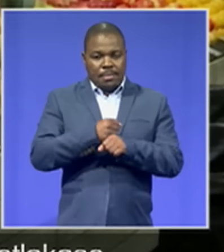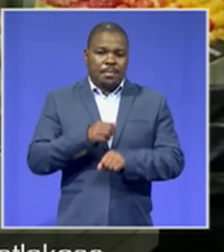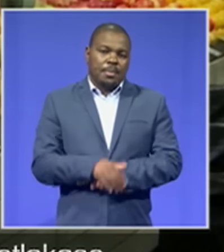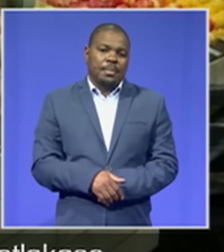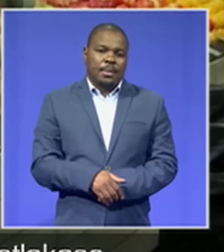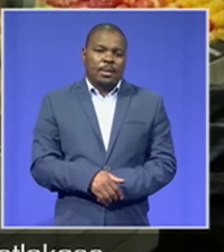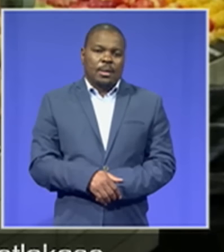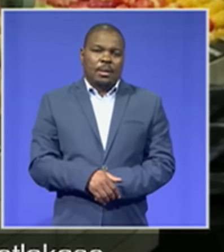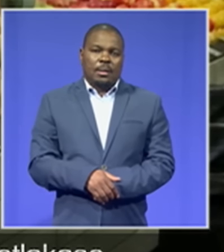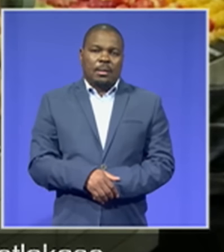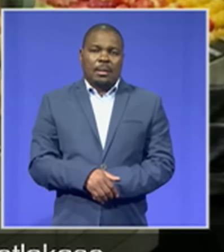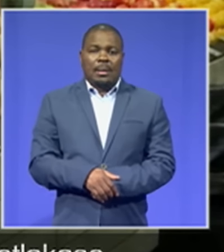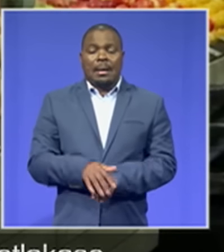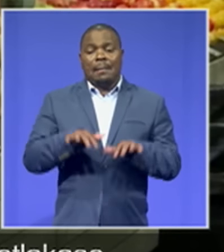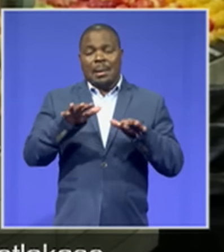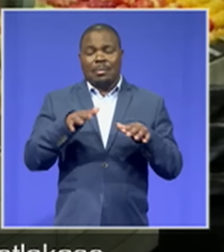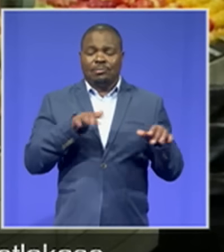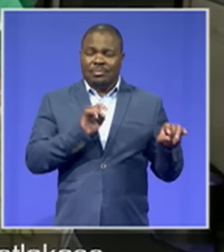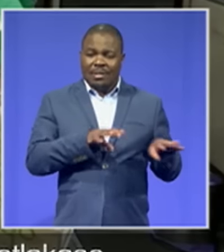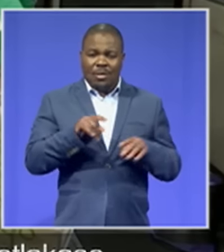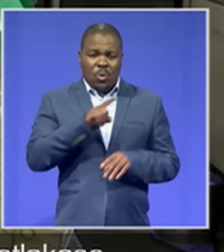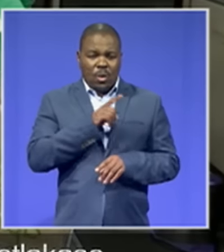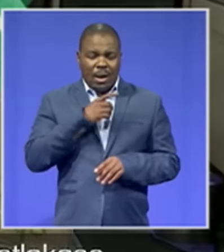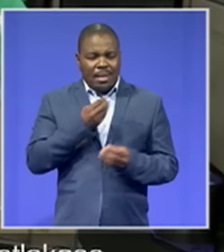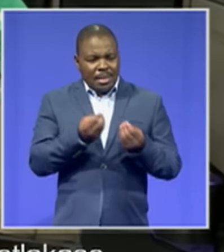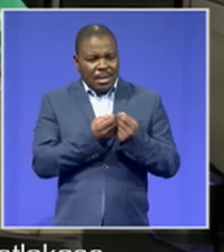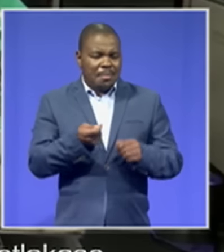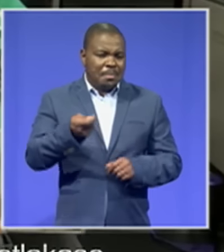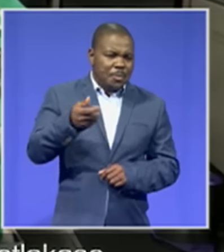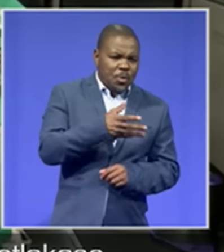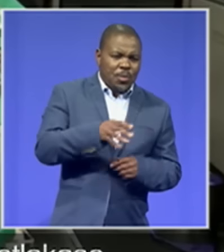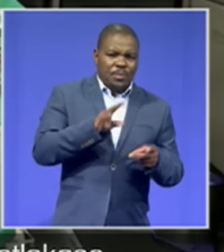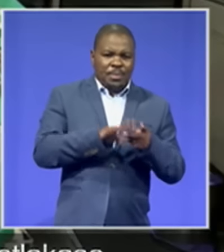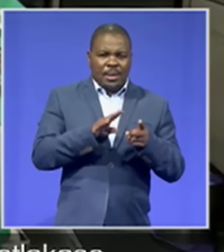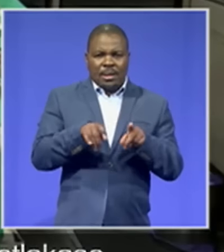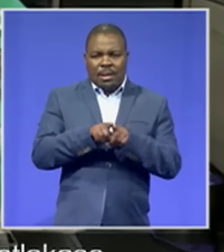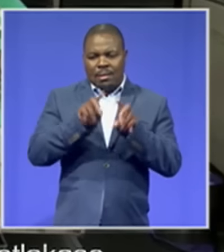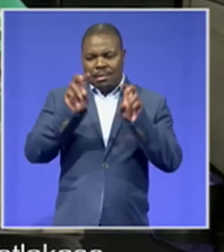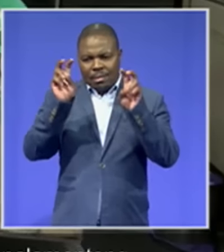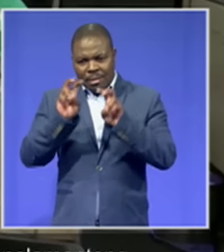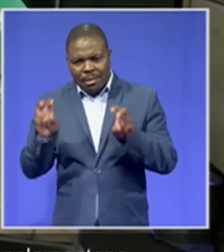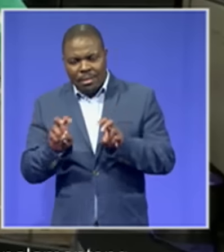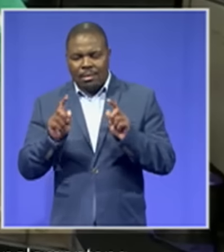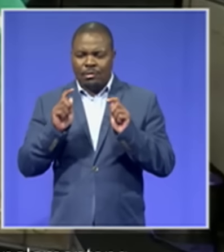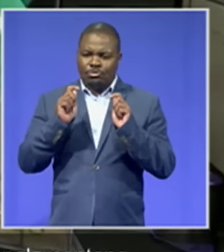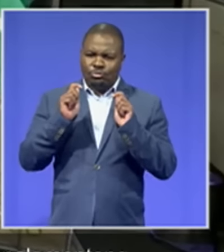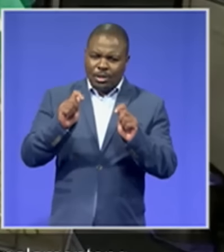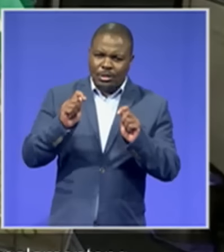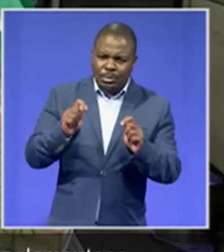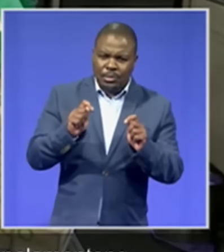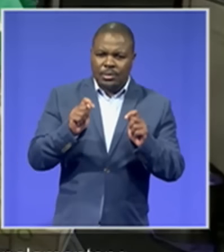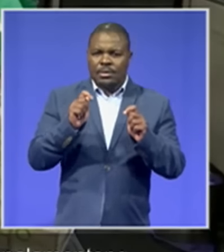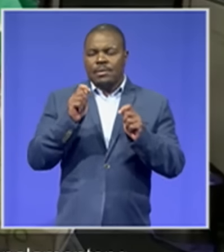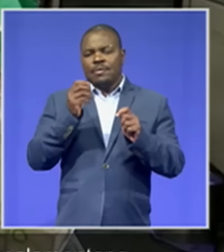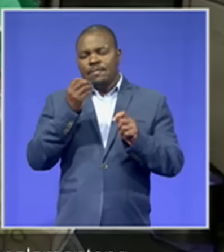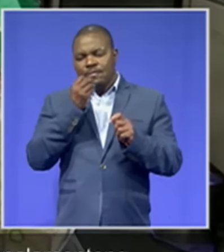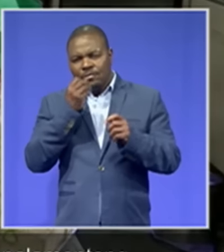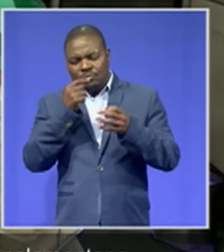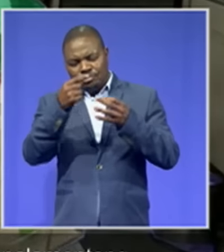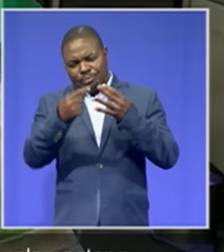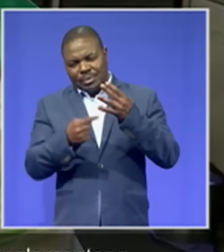Workers are already battling to cope with the rising cost of living and the goods that consume most of their salaries. For example, electricity, transport, food increases, which are